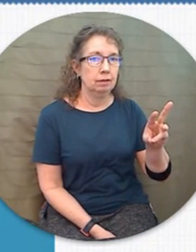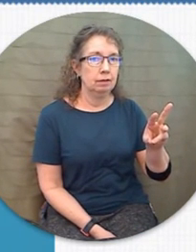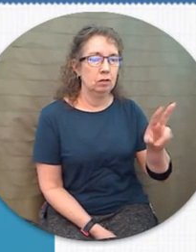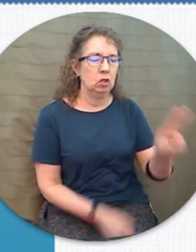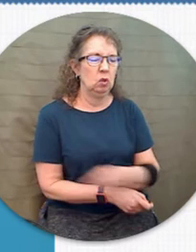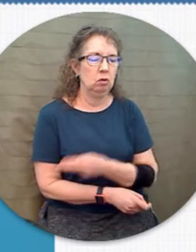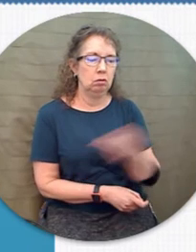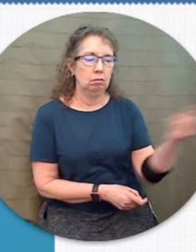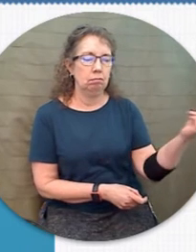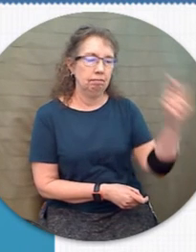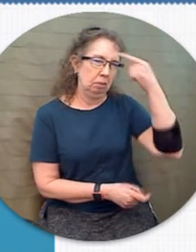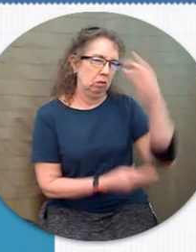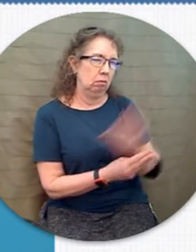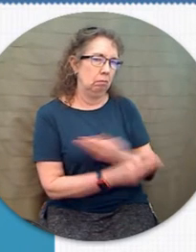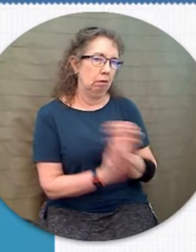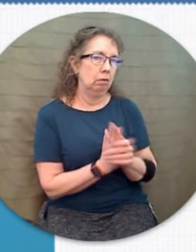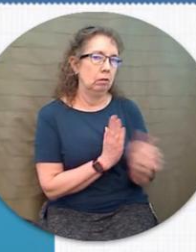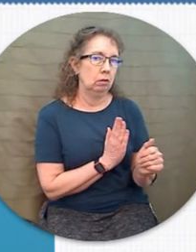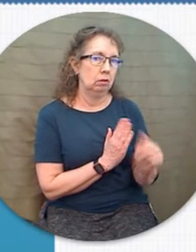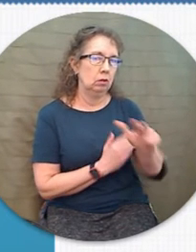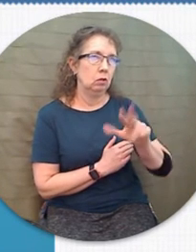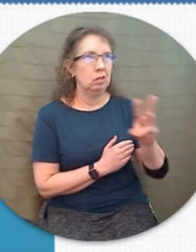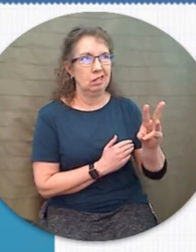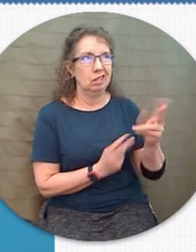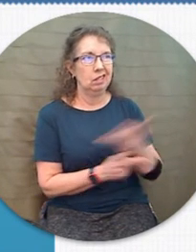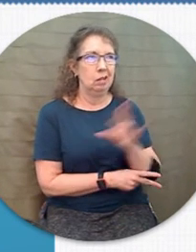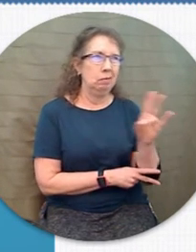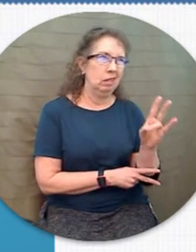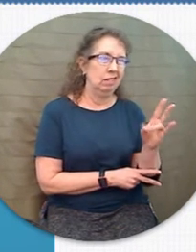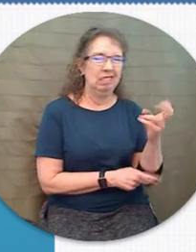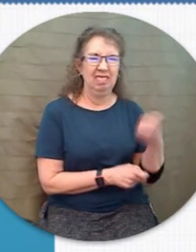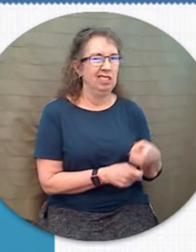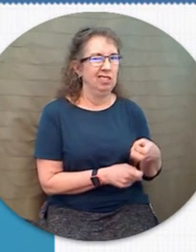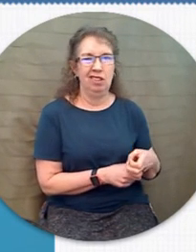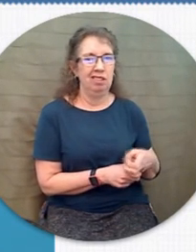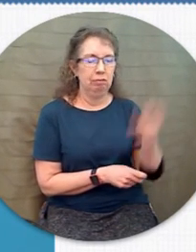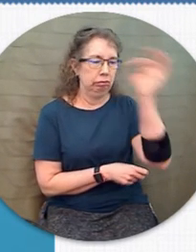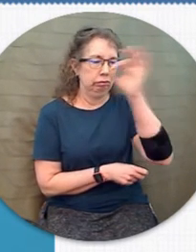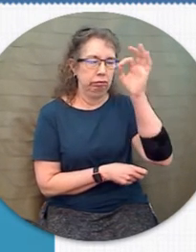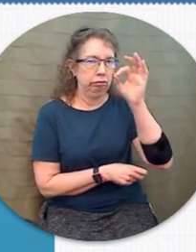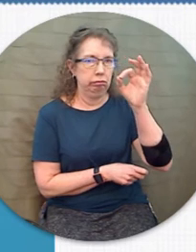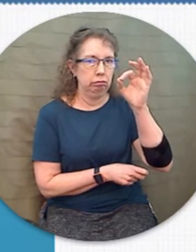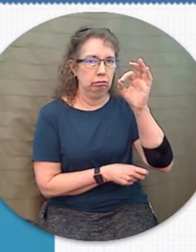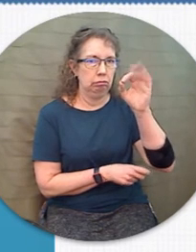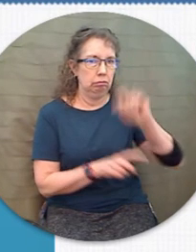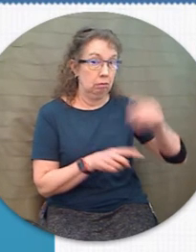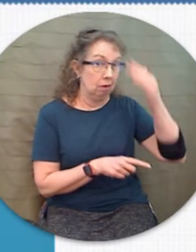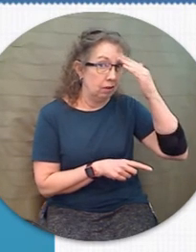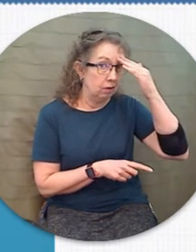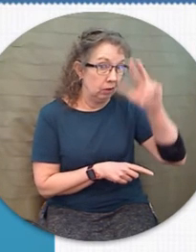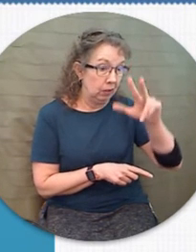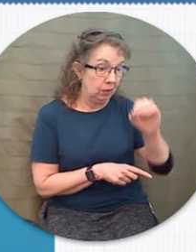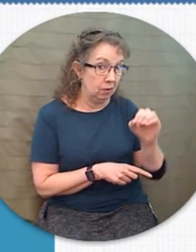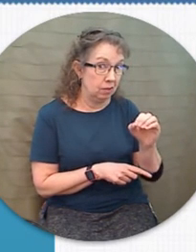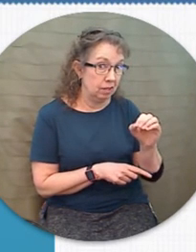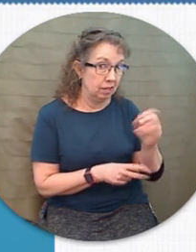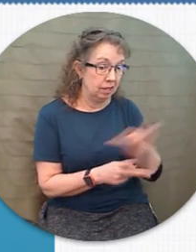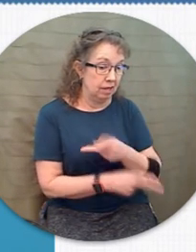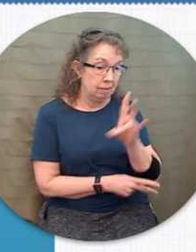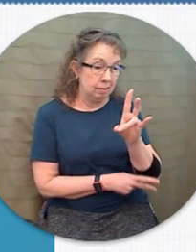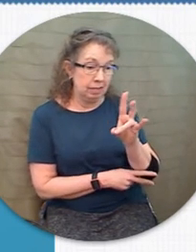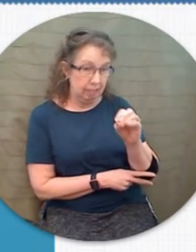math skills. 36 times 70 is pretty taxing. I don't really know that. But I do know 30